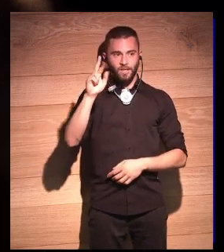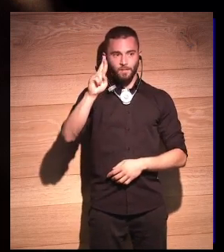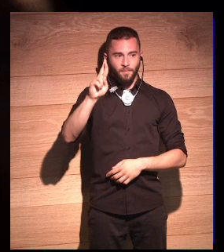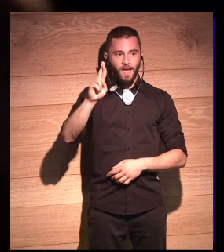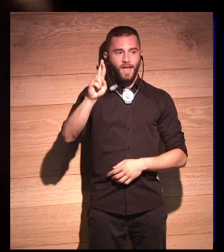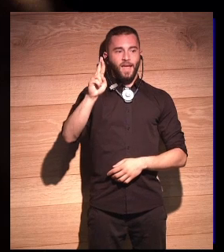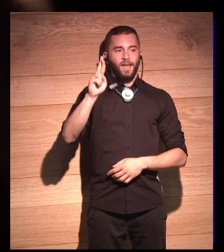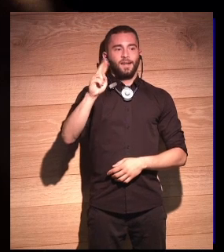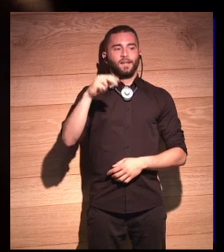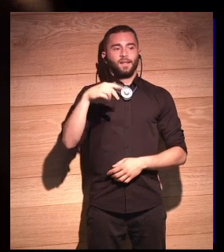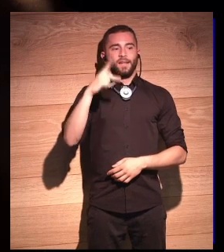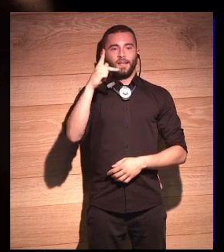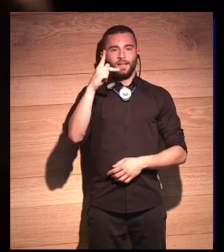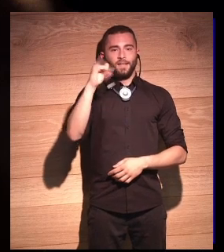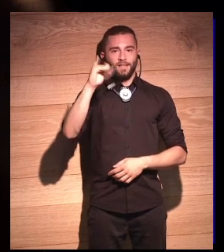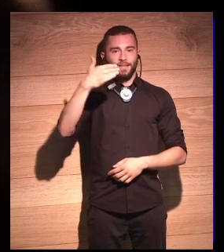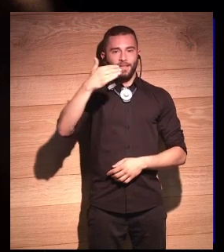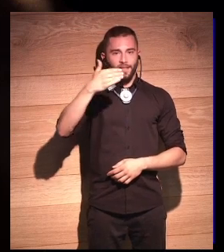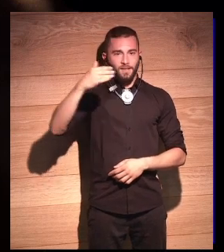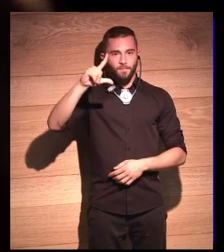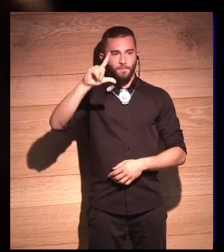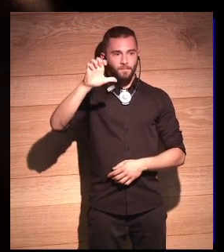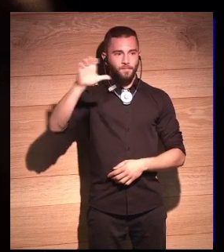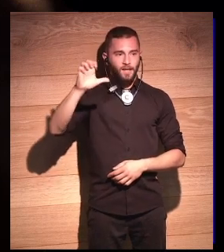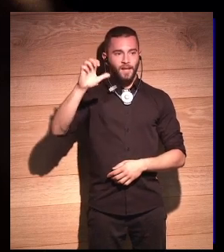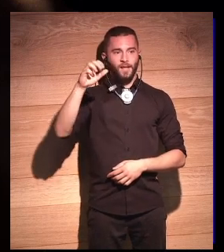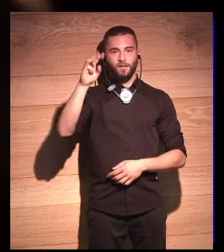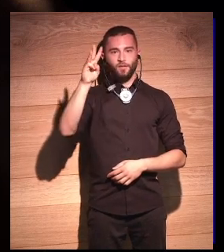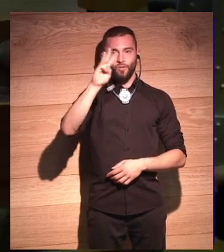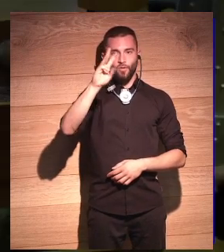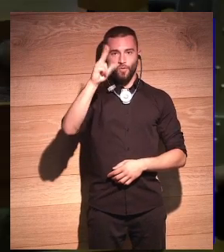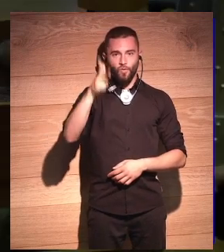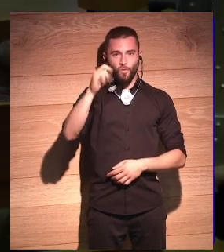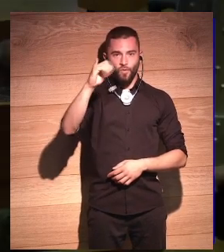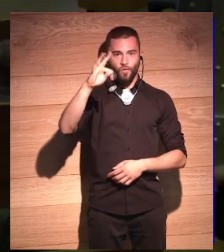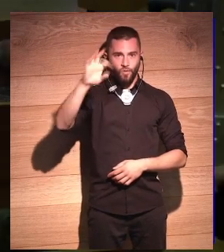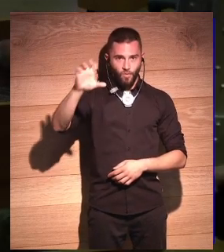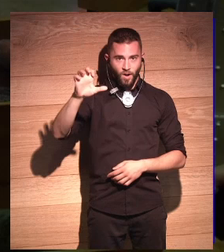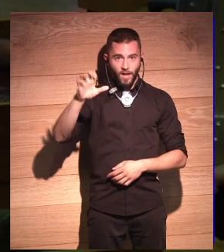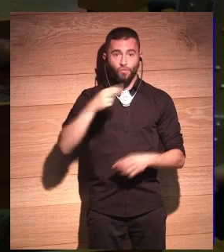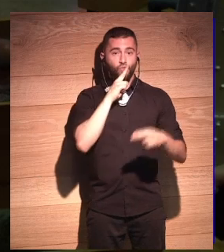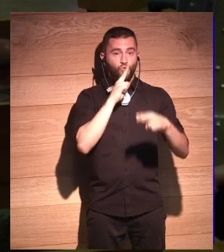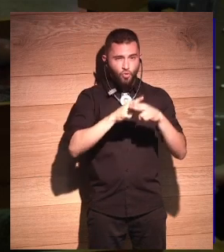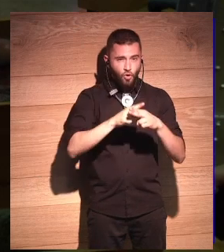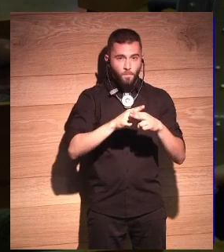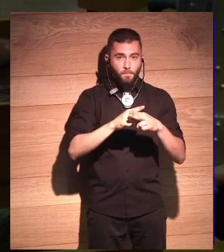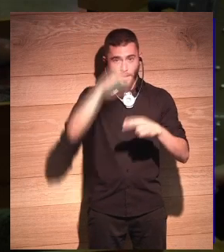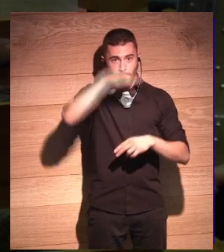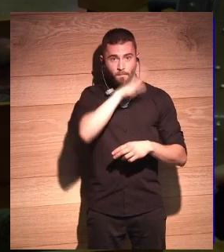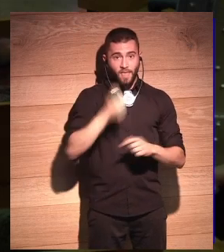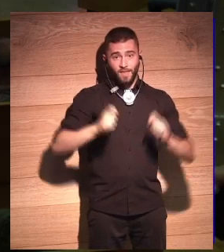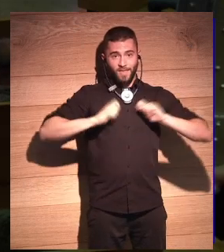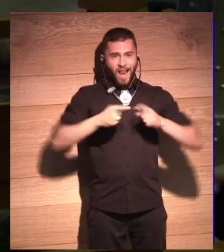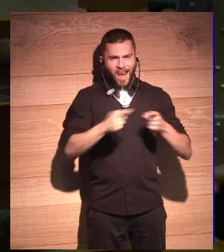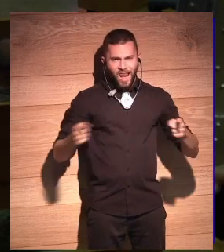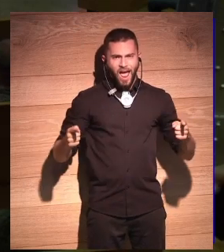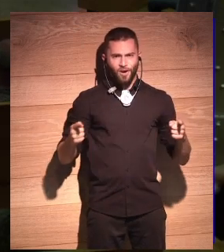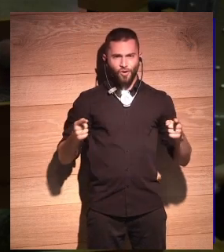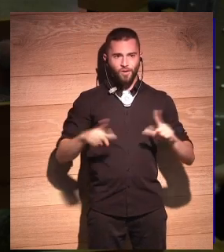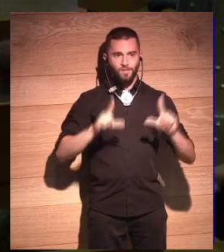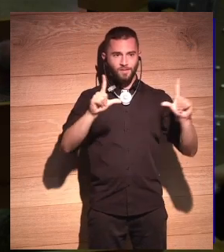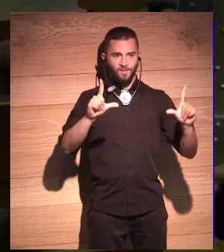Ashley Tiro Cottrell Kibblewhite. My parents, which we'll get to in a minute, like names. They like quite a lot of things,